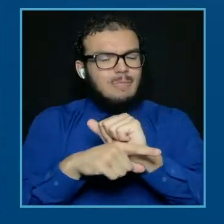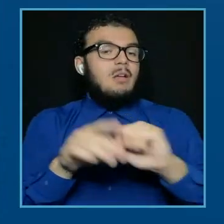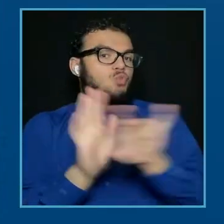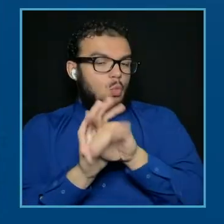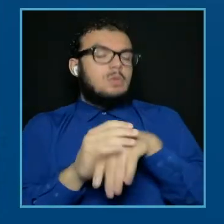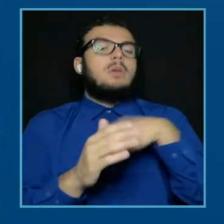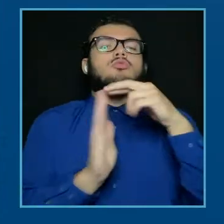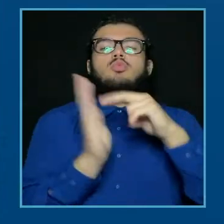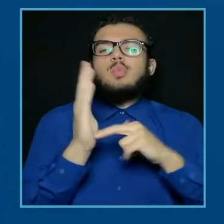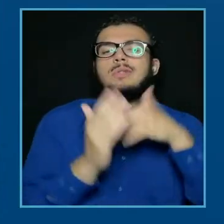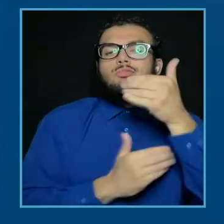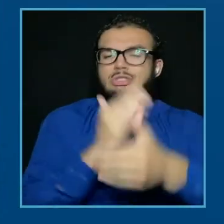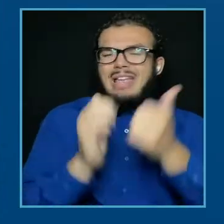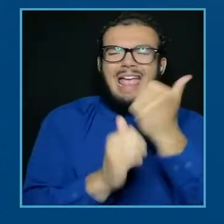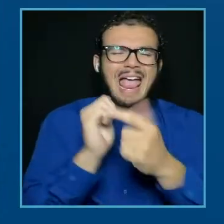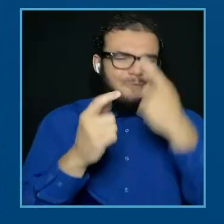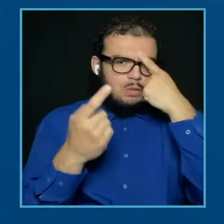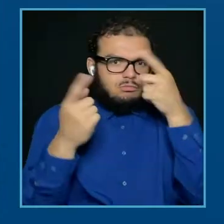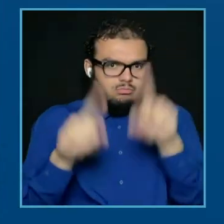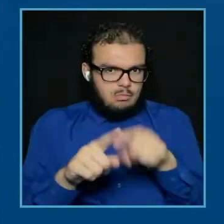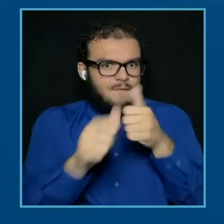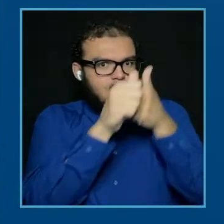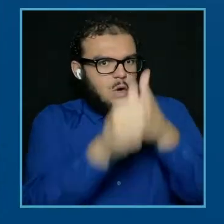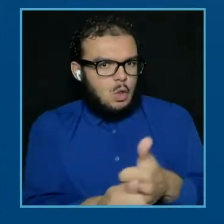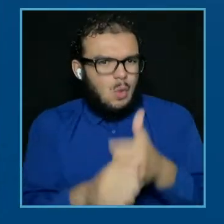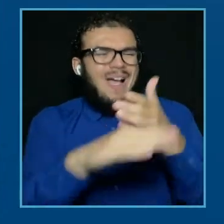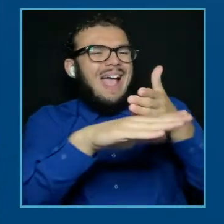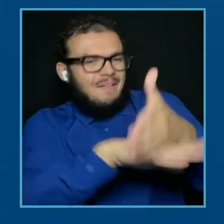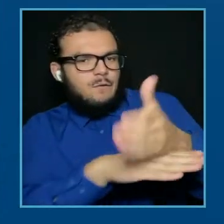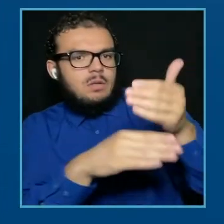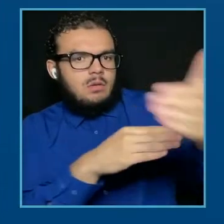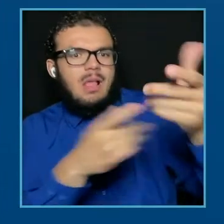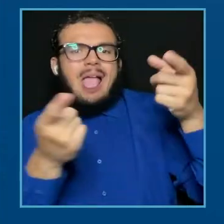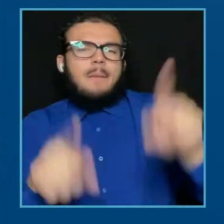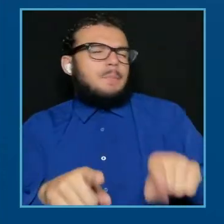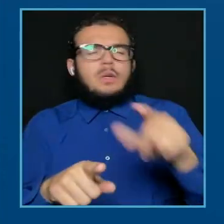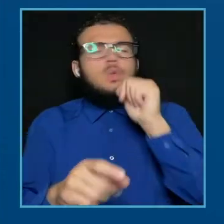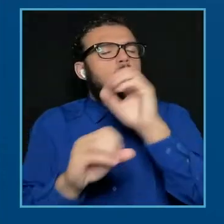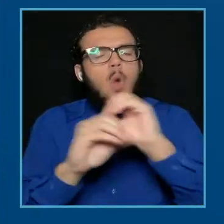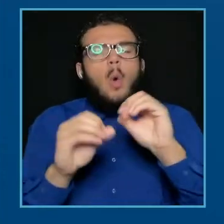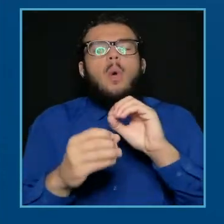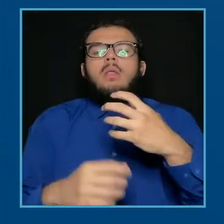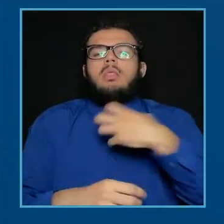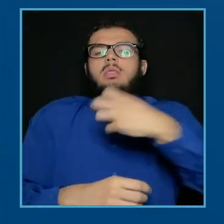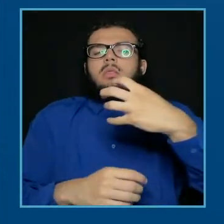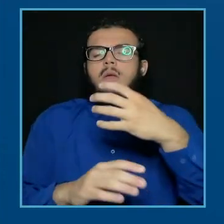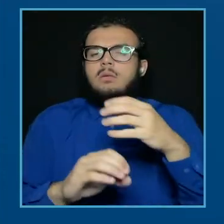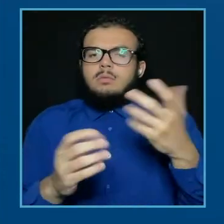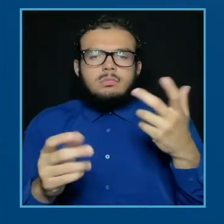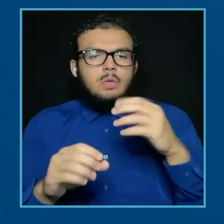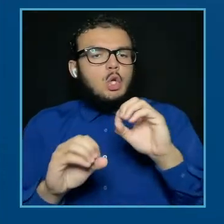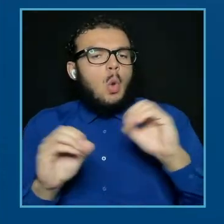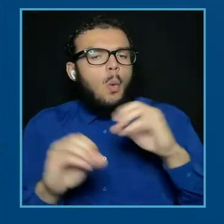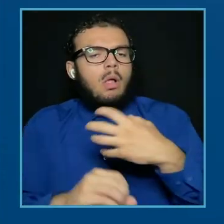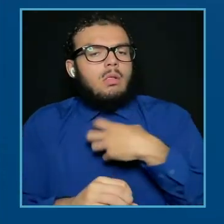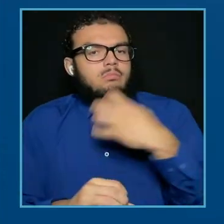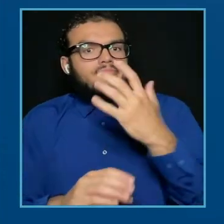that everyone was operating under after the fact. No one ever raised a point of order. No one ever raised an